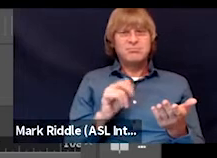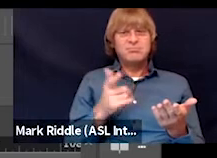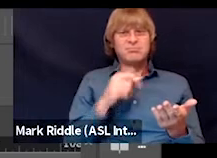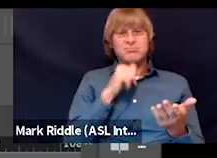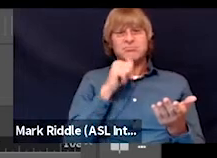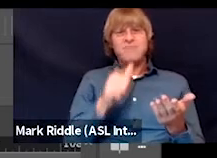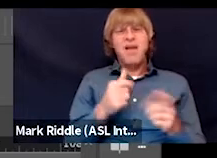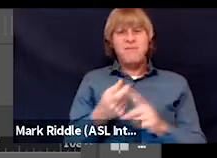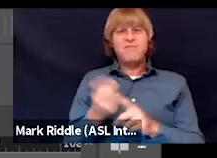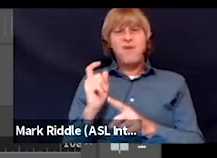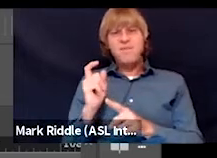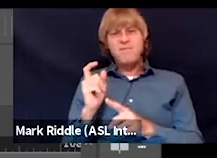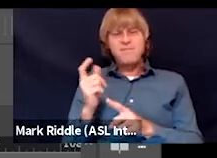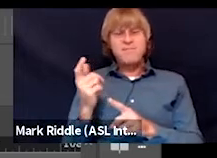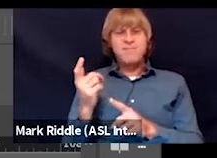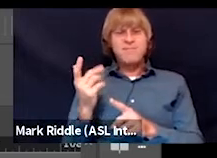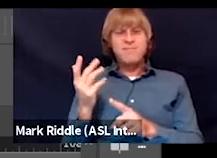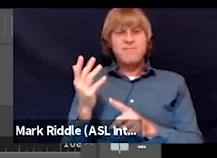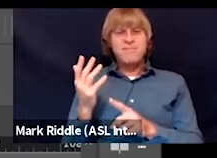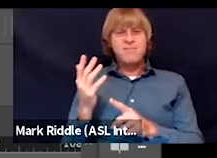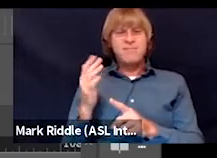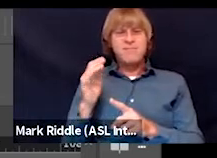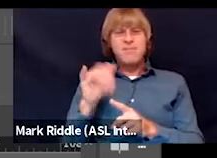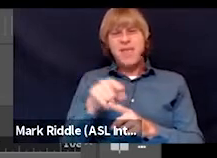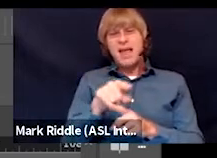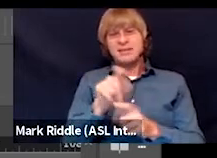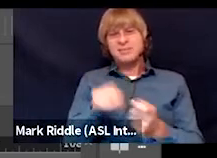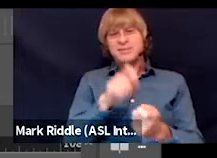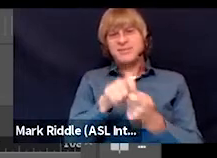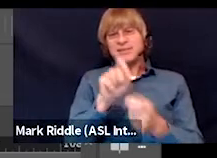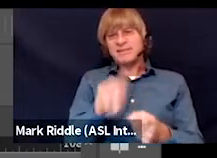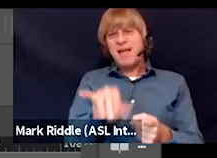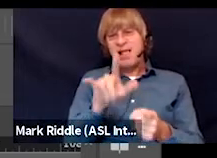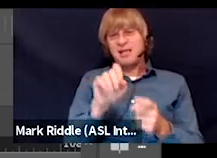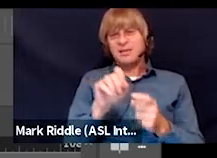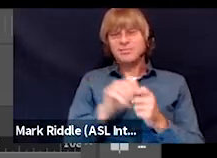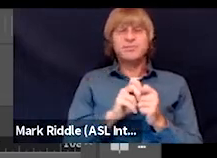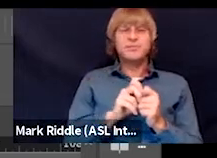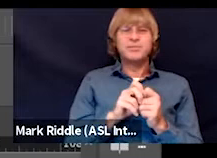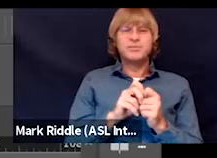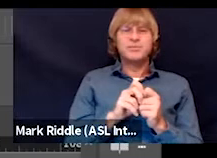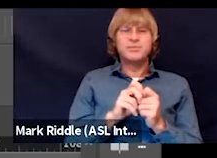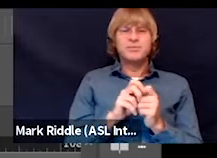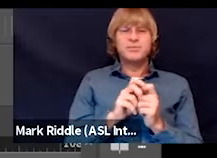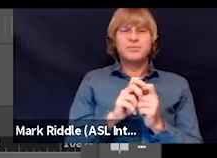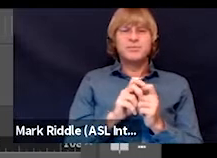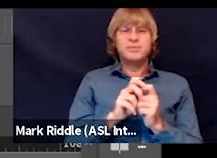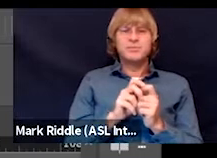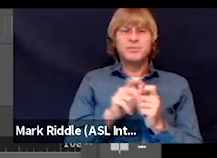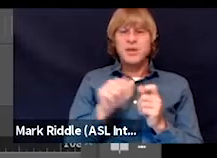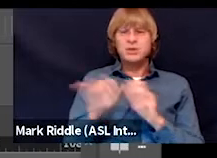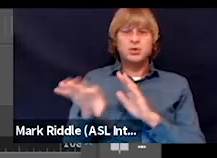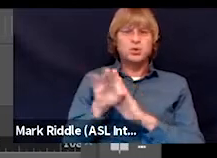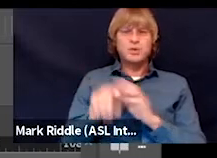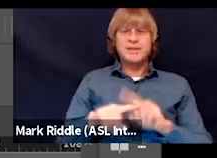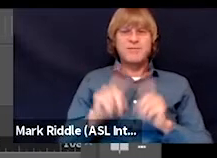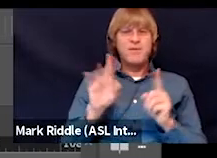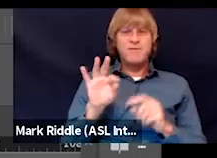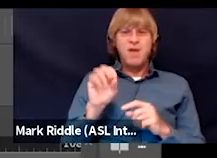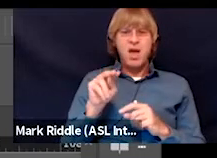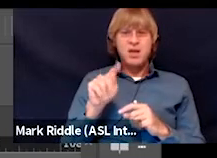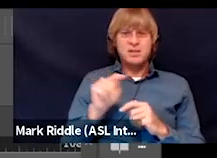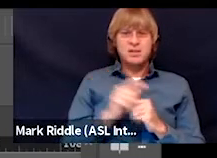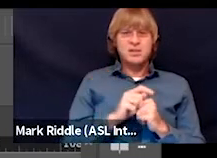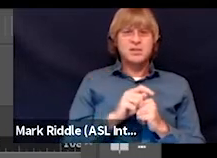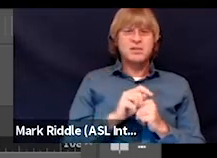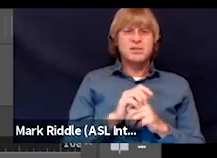not from that particular style. Let me move this over. You can choose a different font.